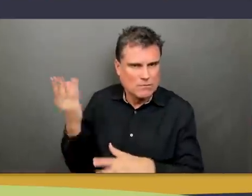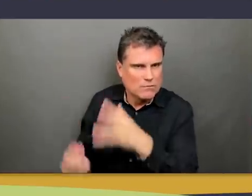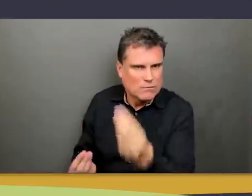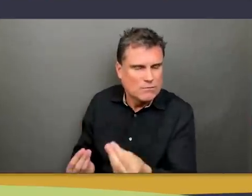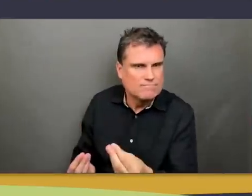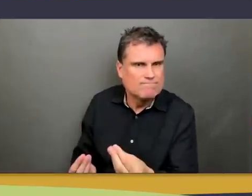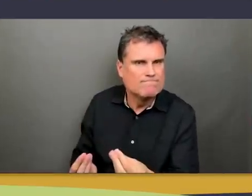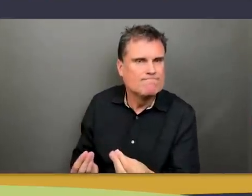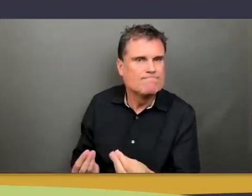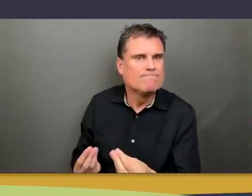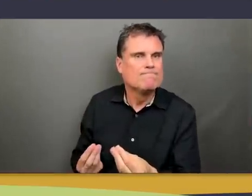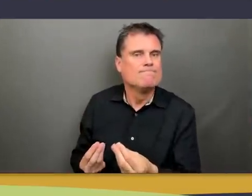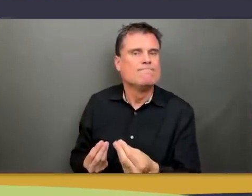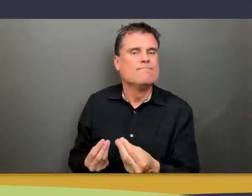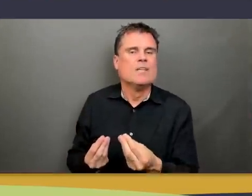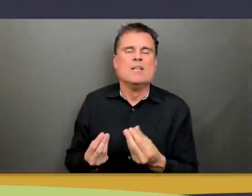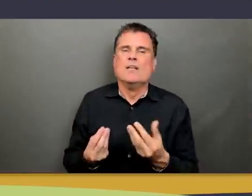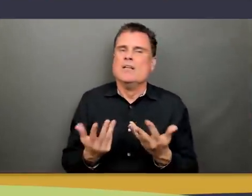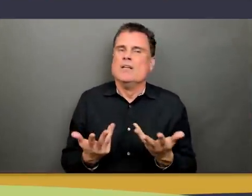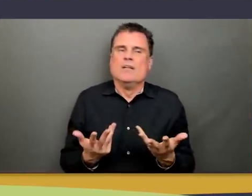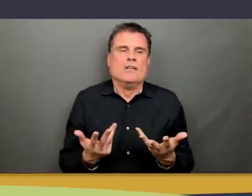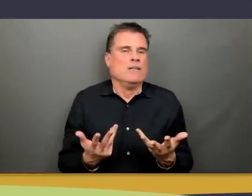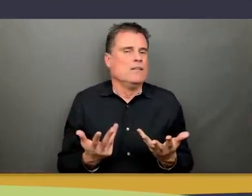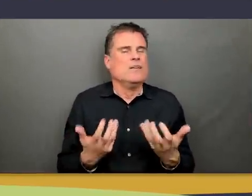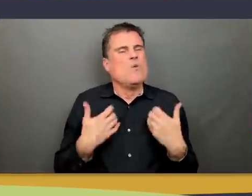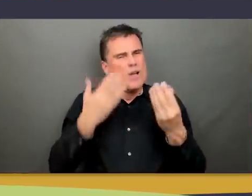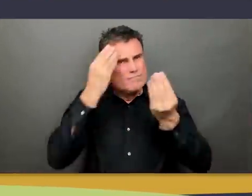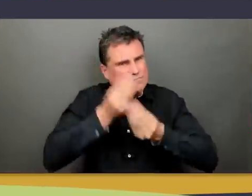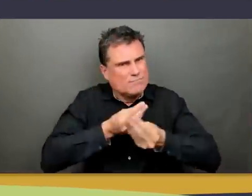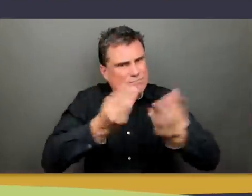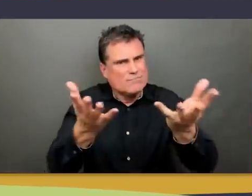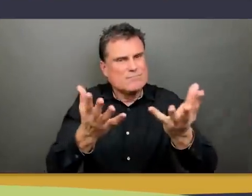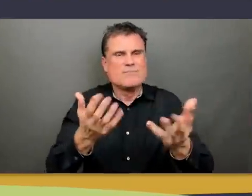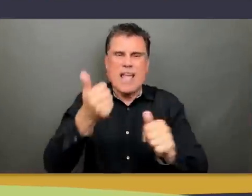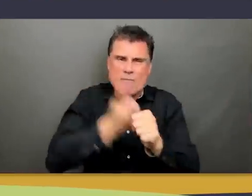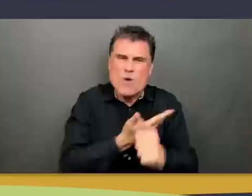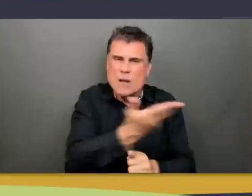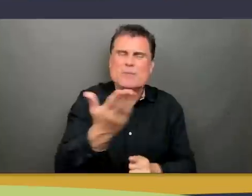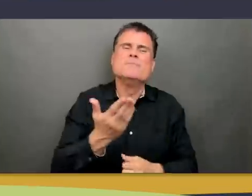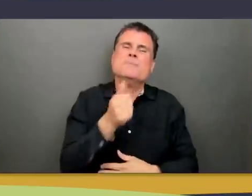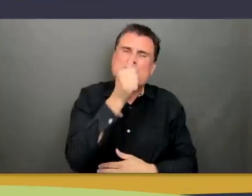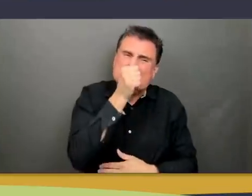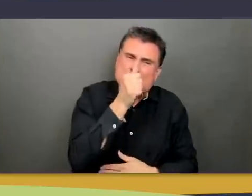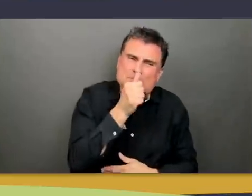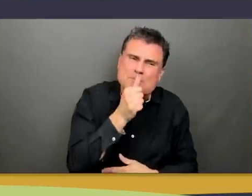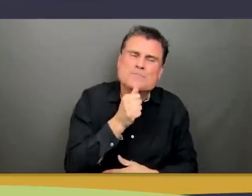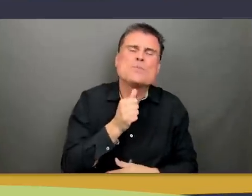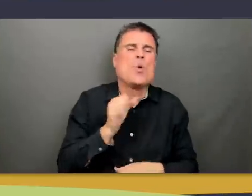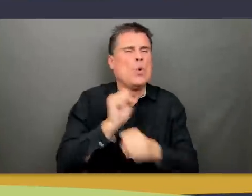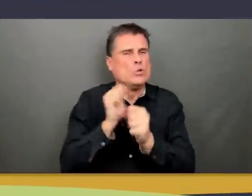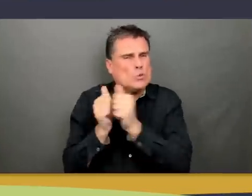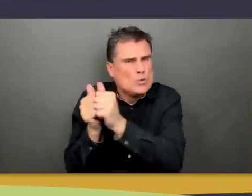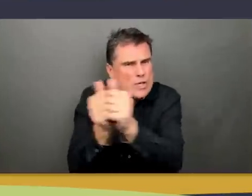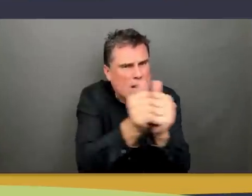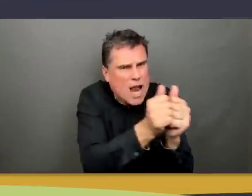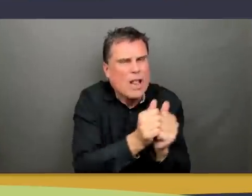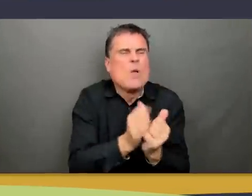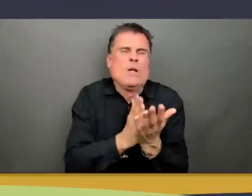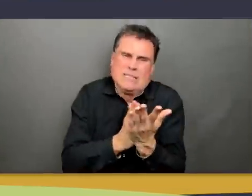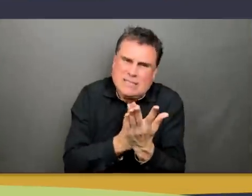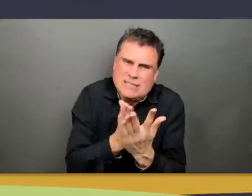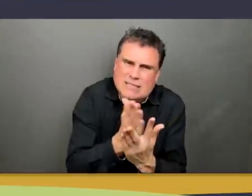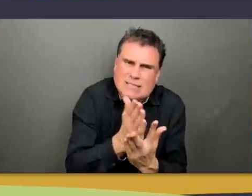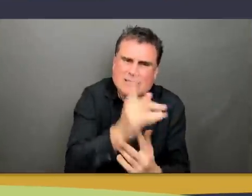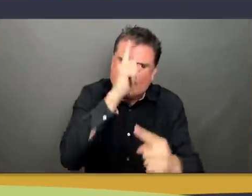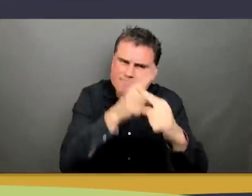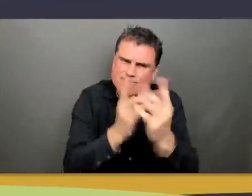I just want to just reassure everybody that we're going to get through this together, one step at a time.